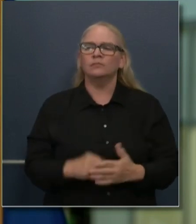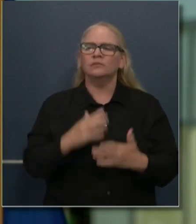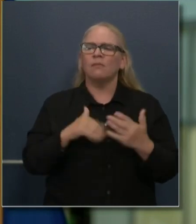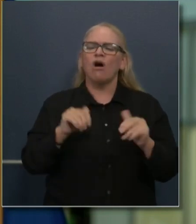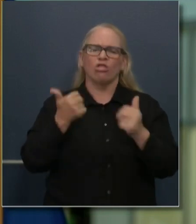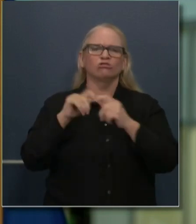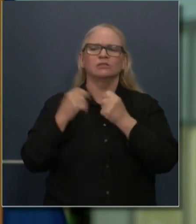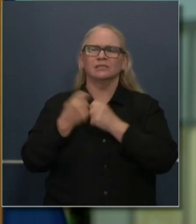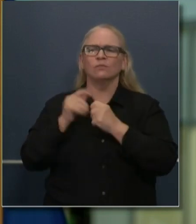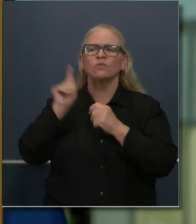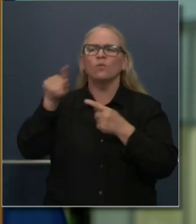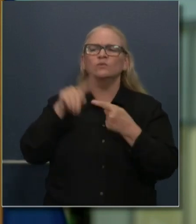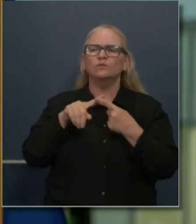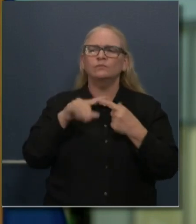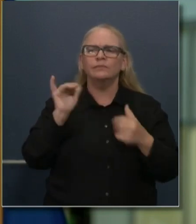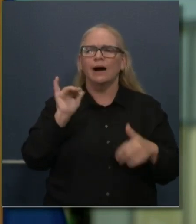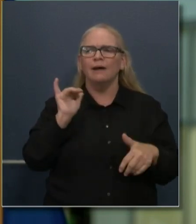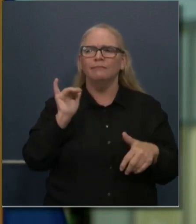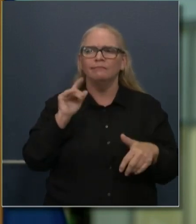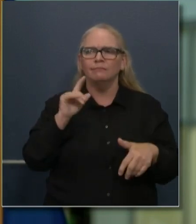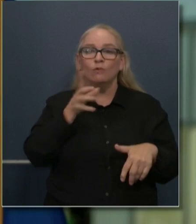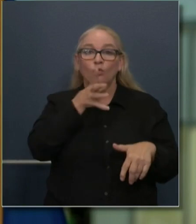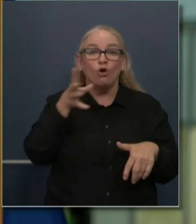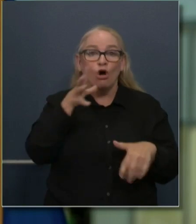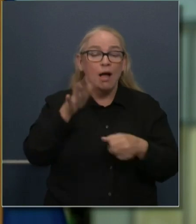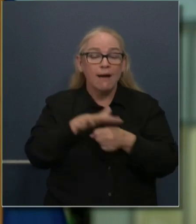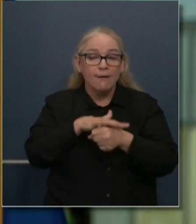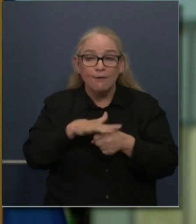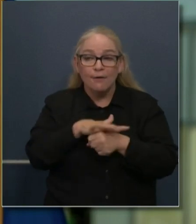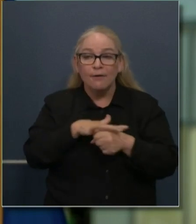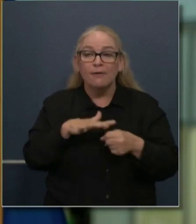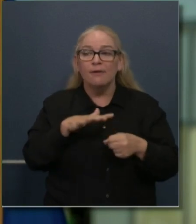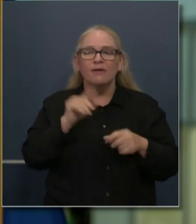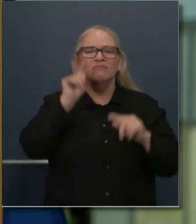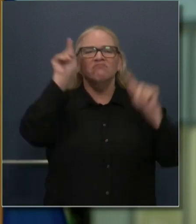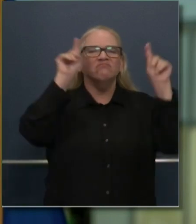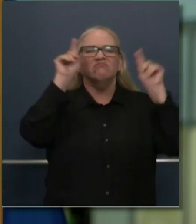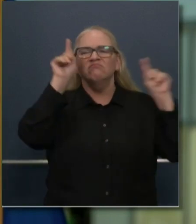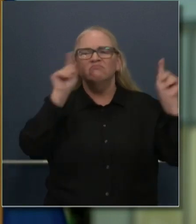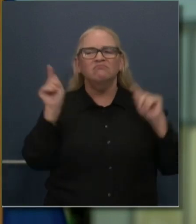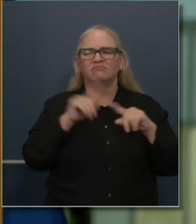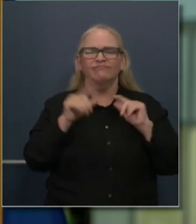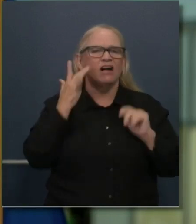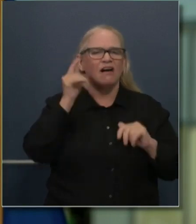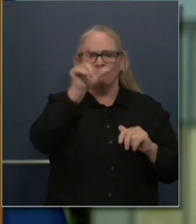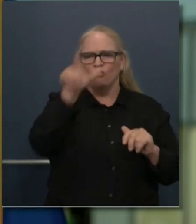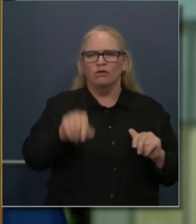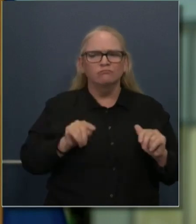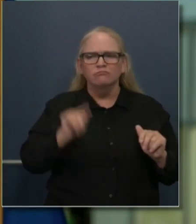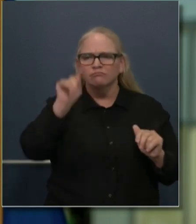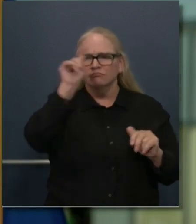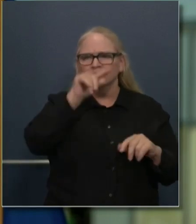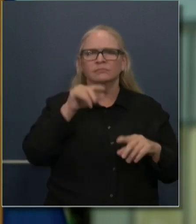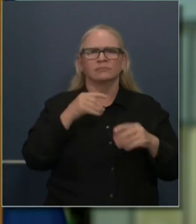to northern parts, even rural parts of our state, to make sure that the hospitals are supported. We also